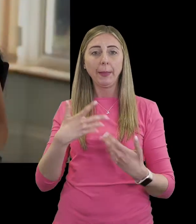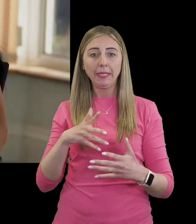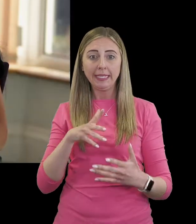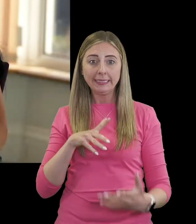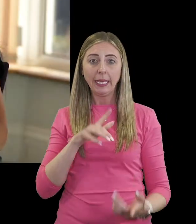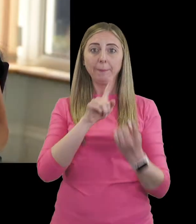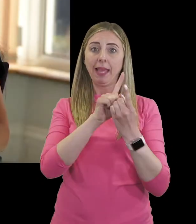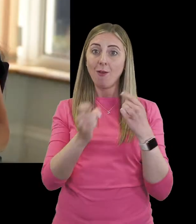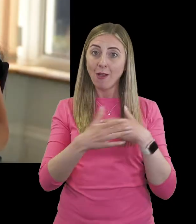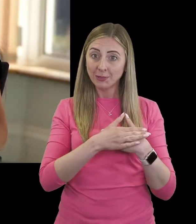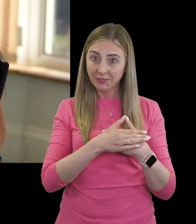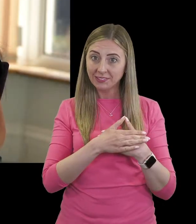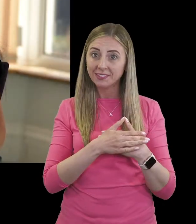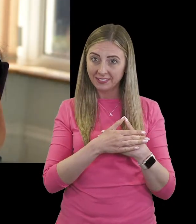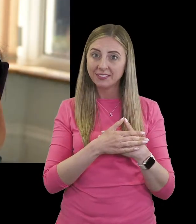I met my husband.